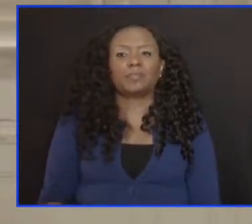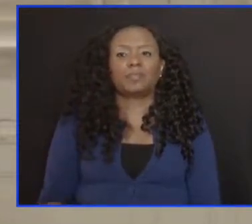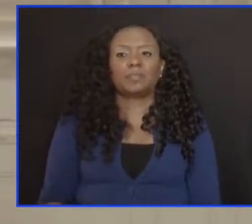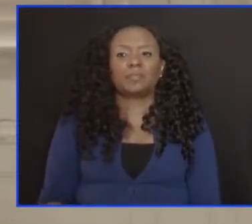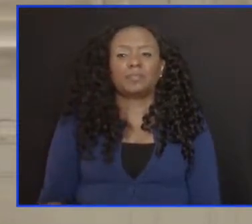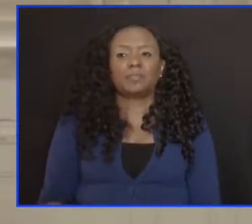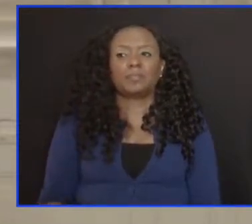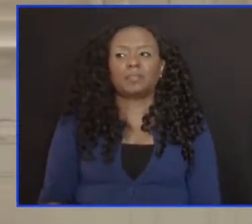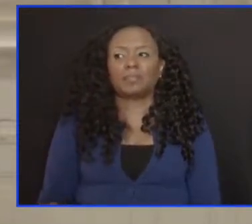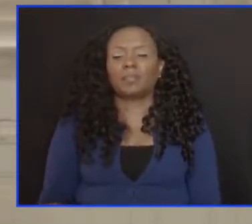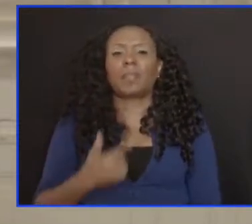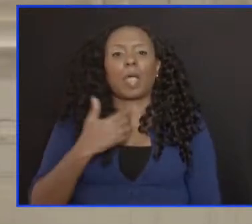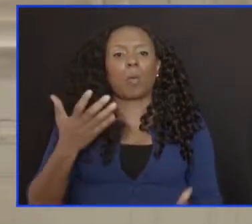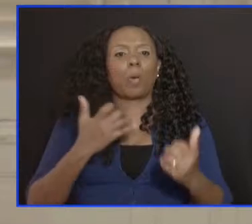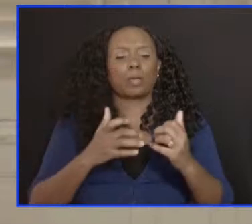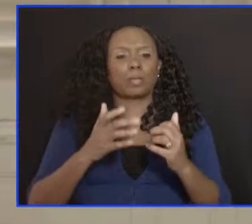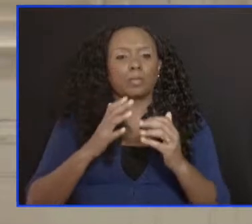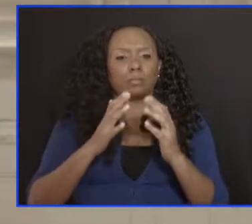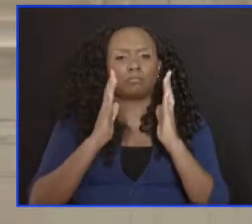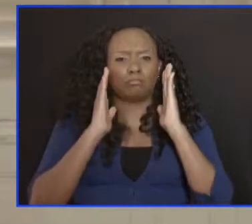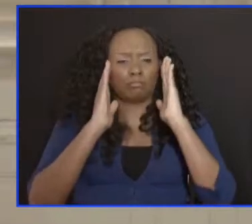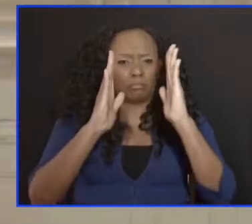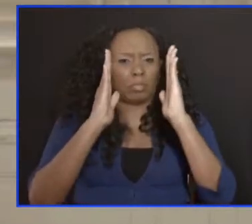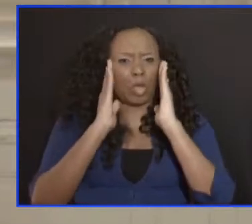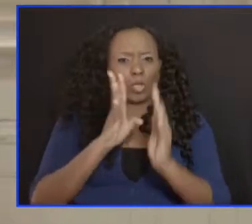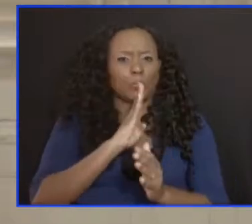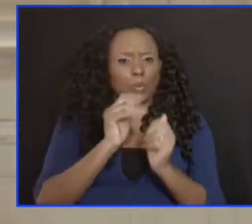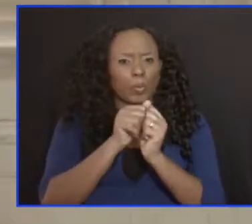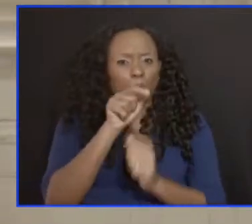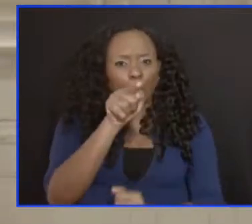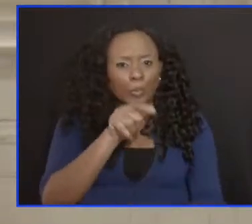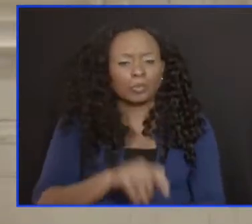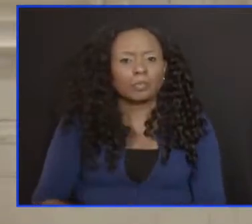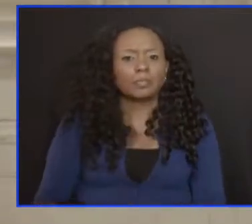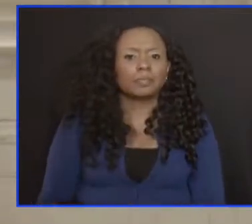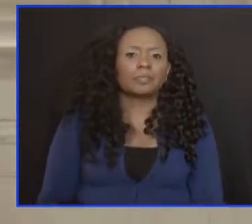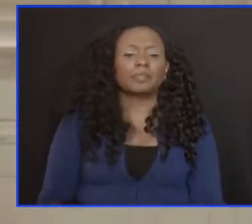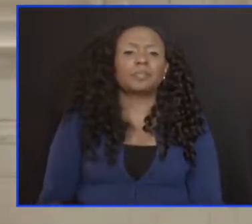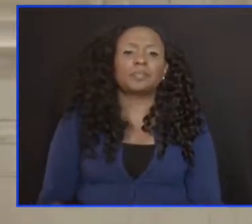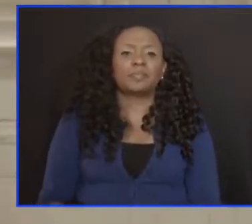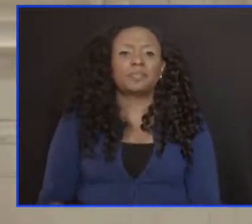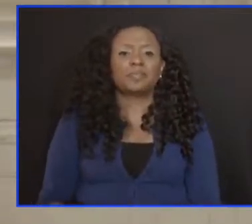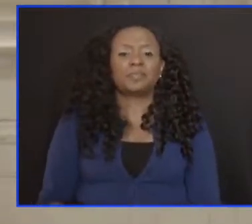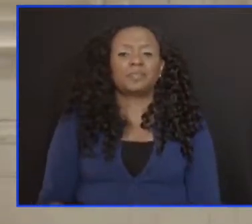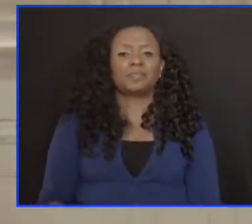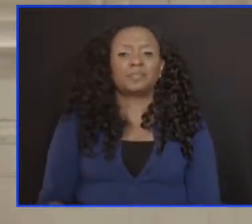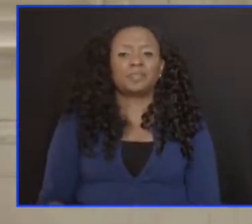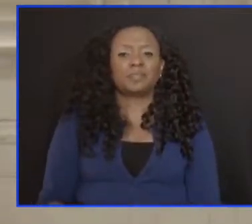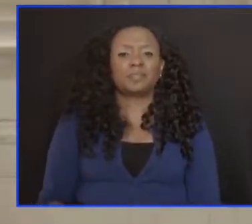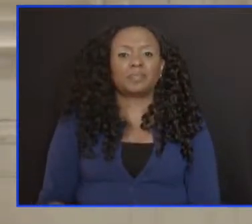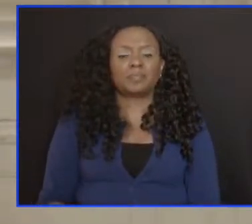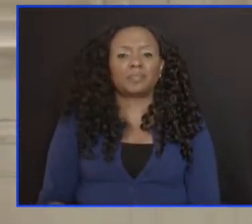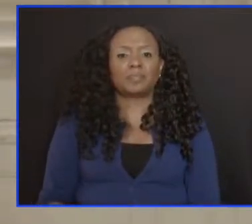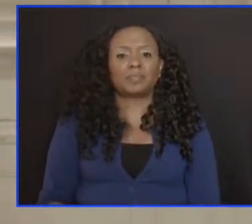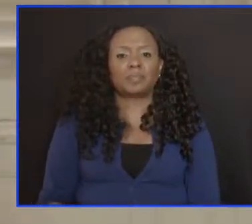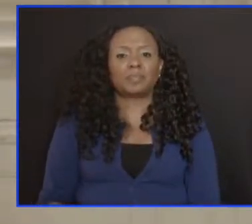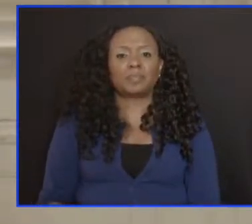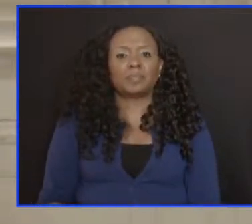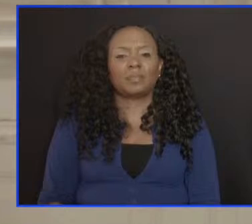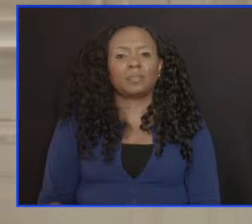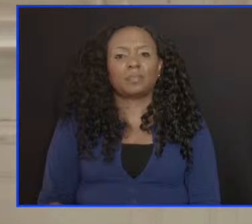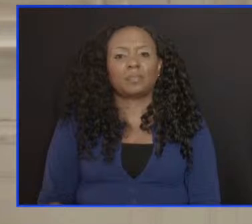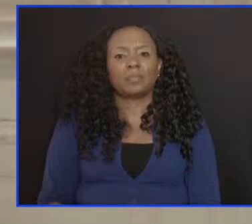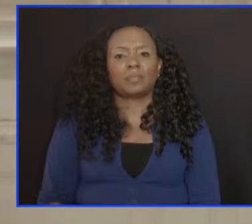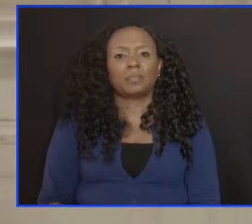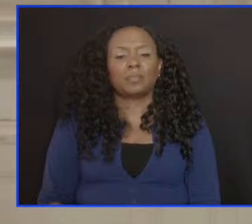in the camera for this one, because for most of you who are out there, certainly you've done well. I've